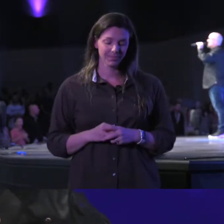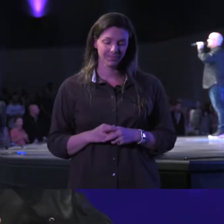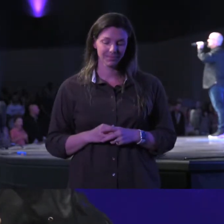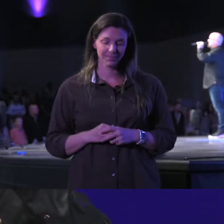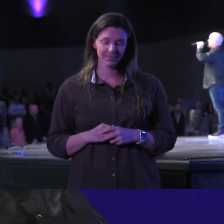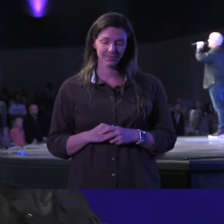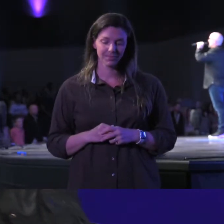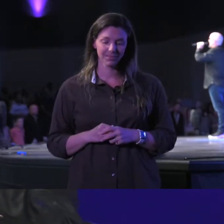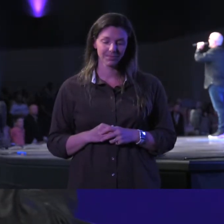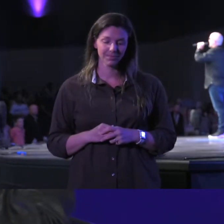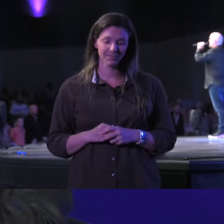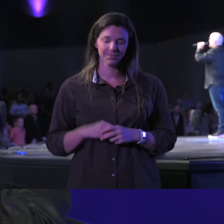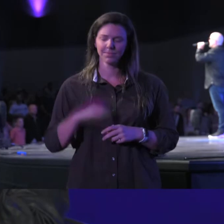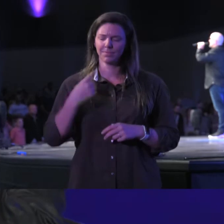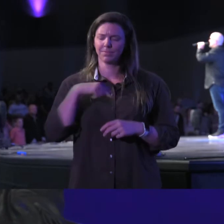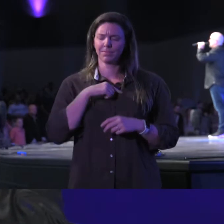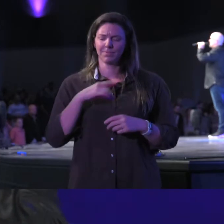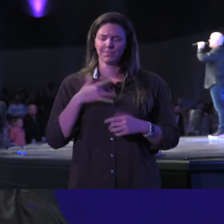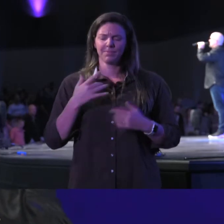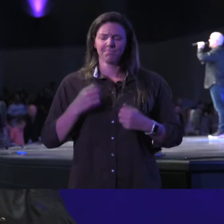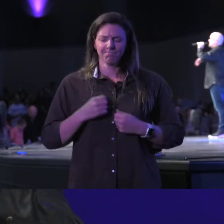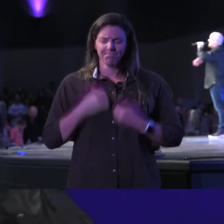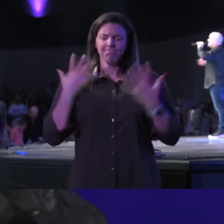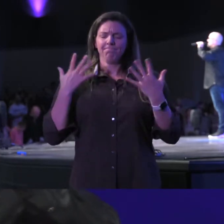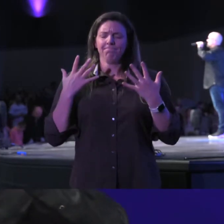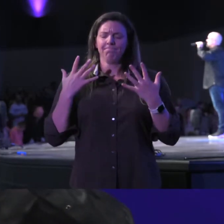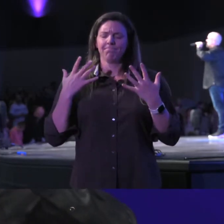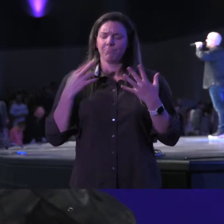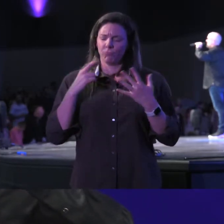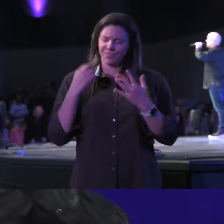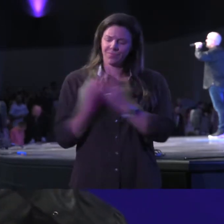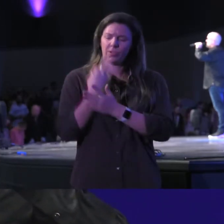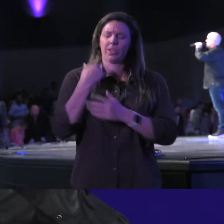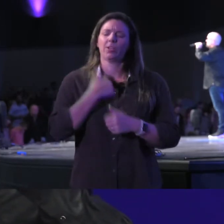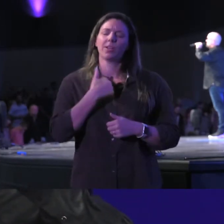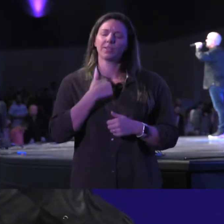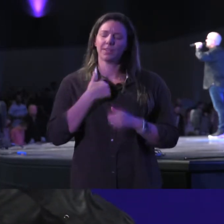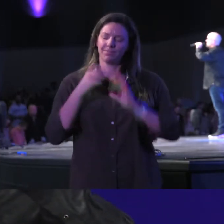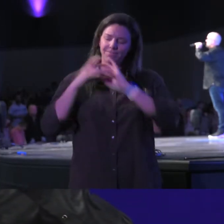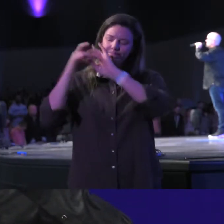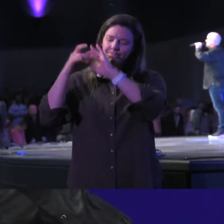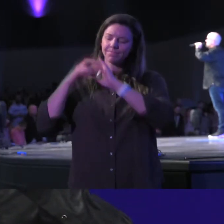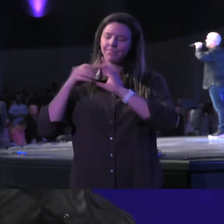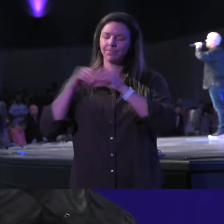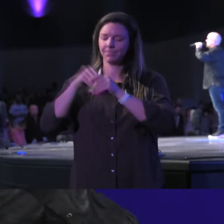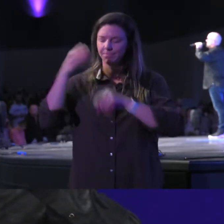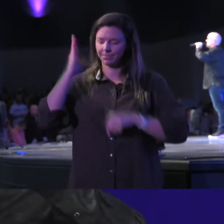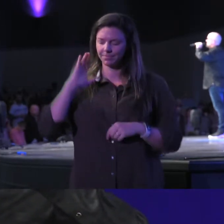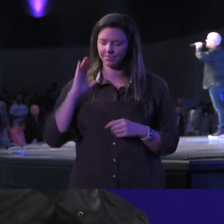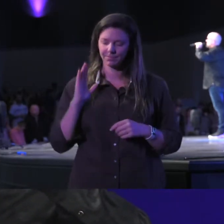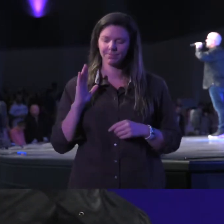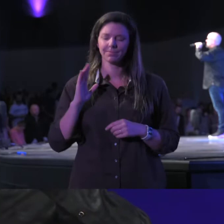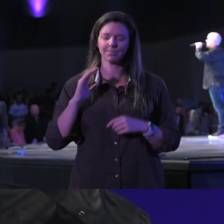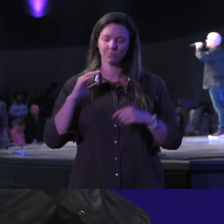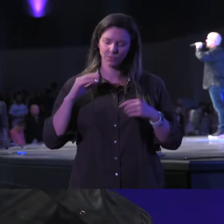Refresh ourselves in you, oh God. We refresh ourselves in you.